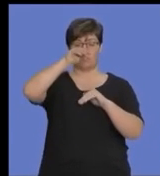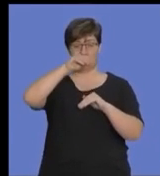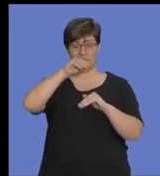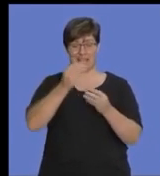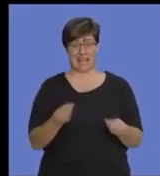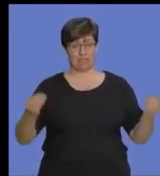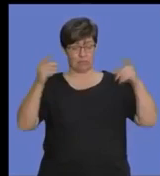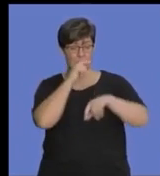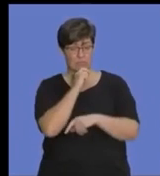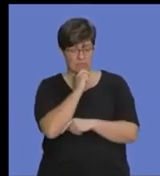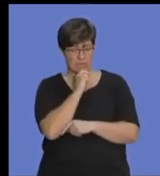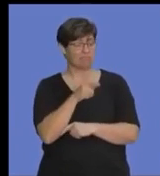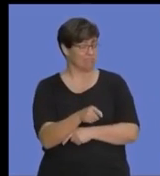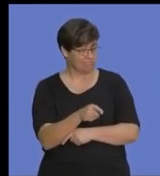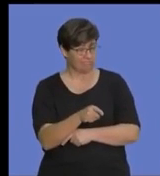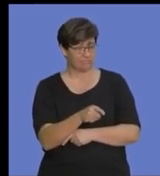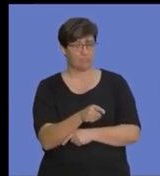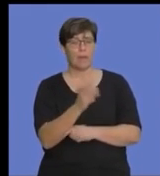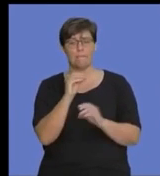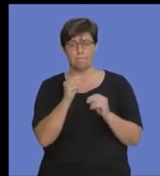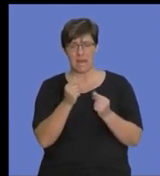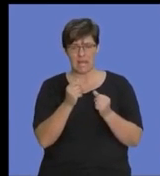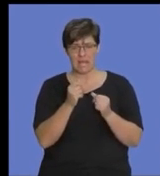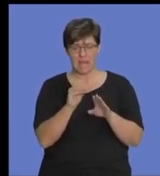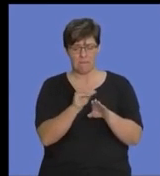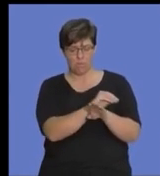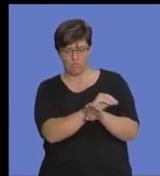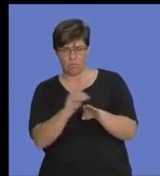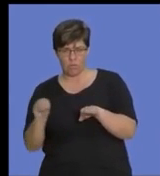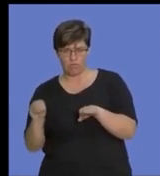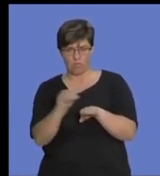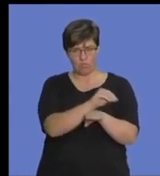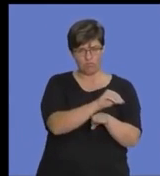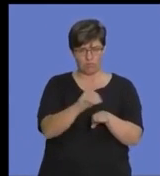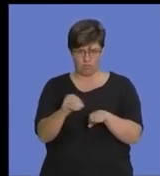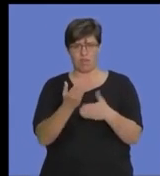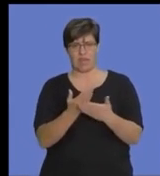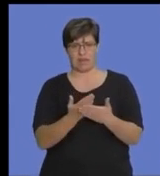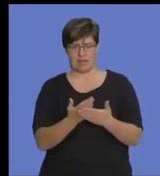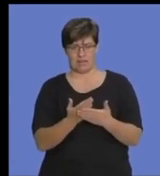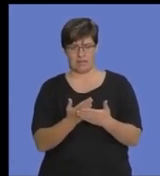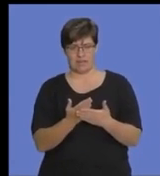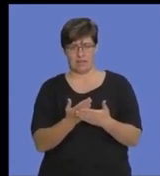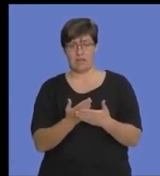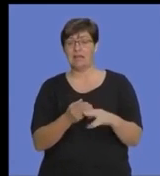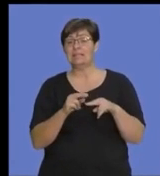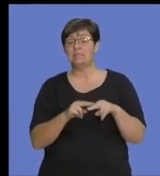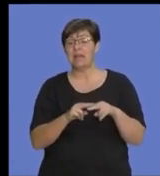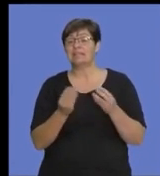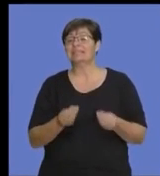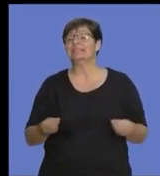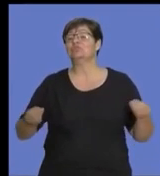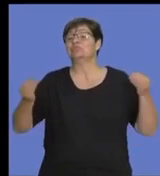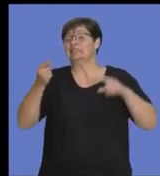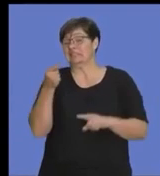the money, it can always be moved forward and backwards on a timeline, depending on what the interest